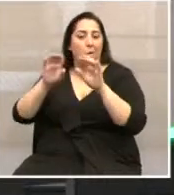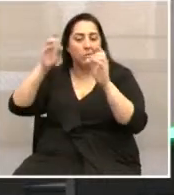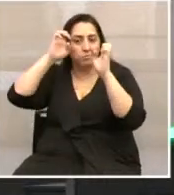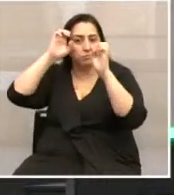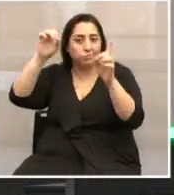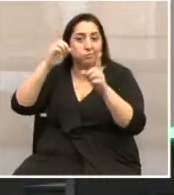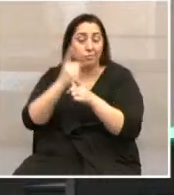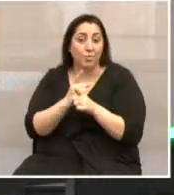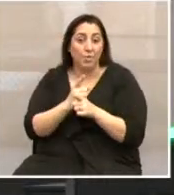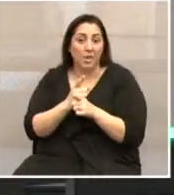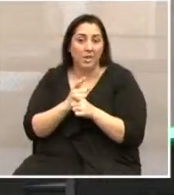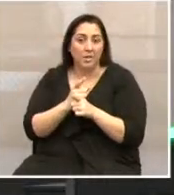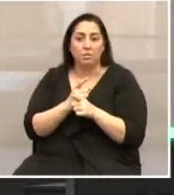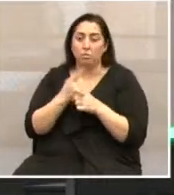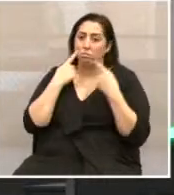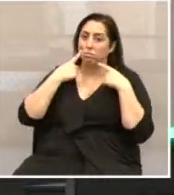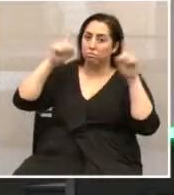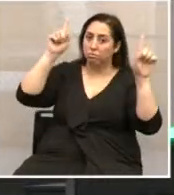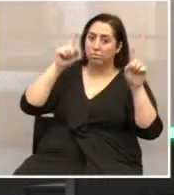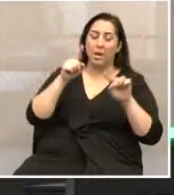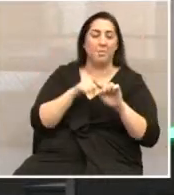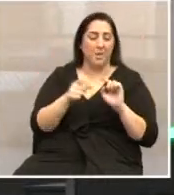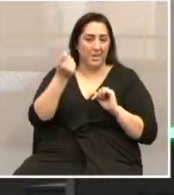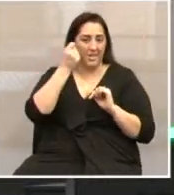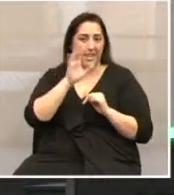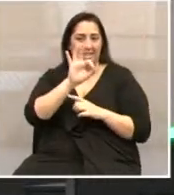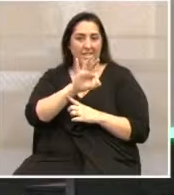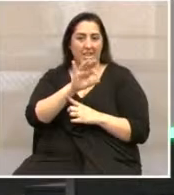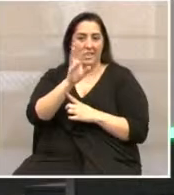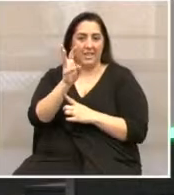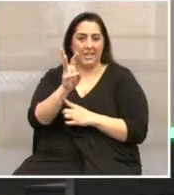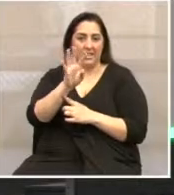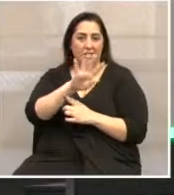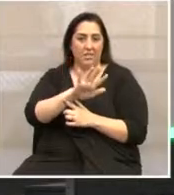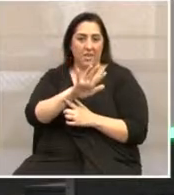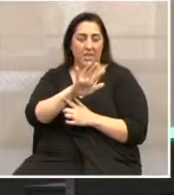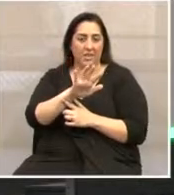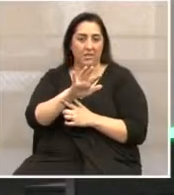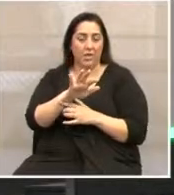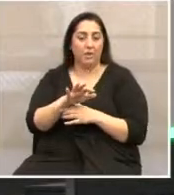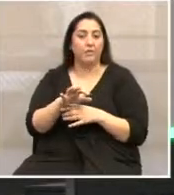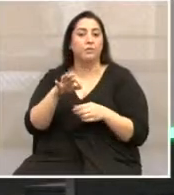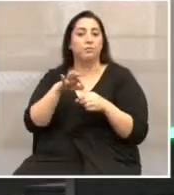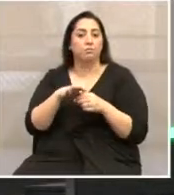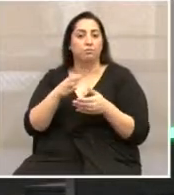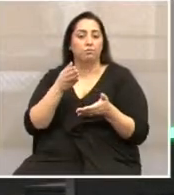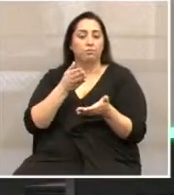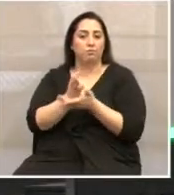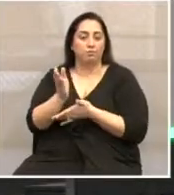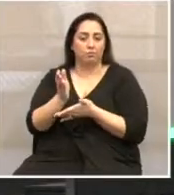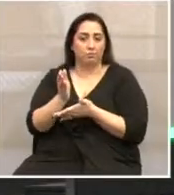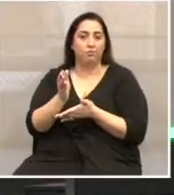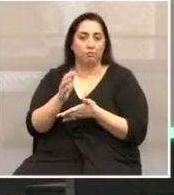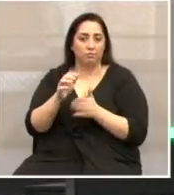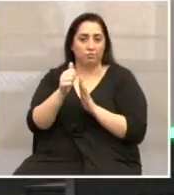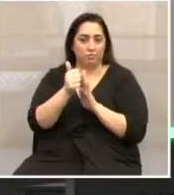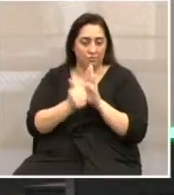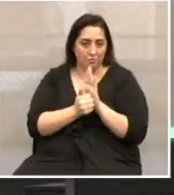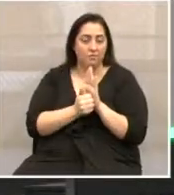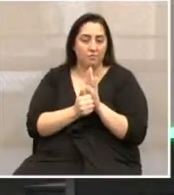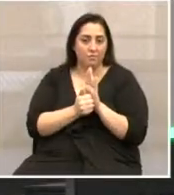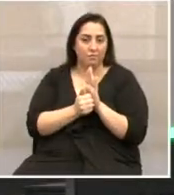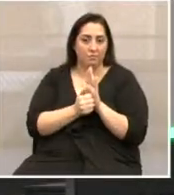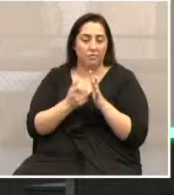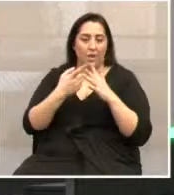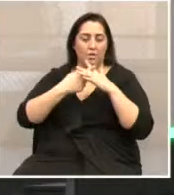worked. But finally, in 1965, the Voting Rights Act was enacted by the Congress of the United States, and the Voting Rights Act has